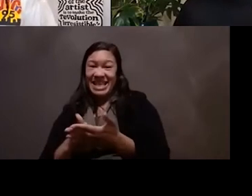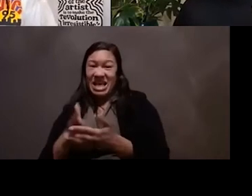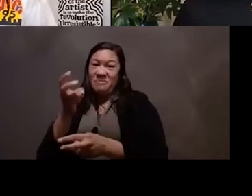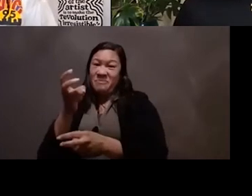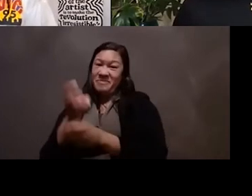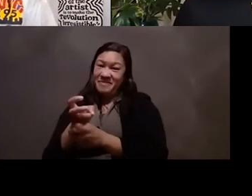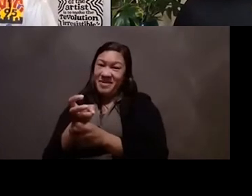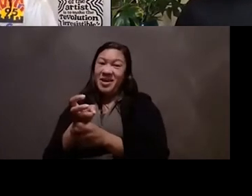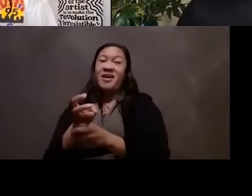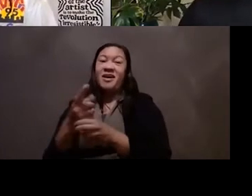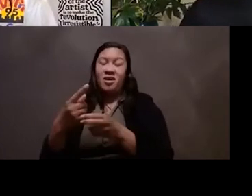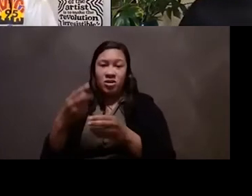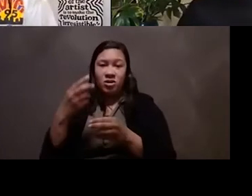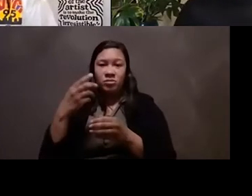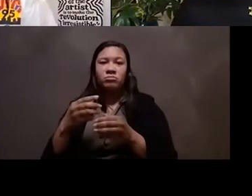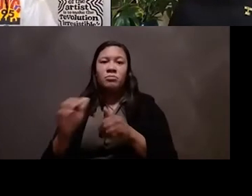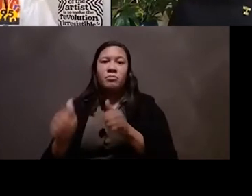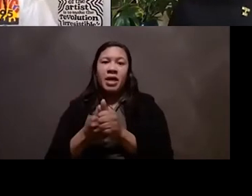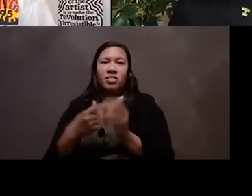well?